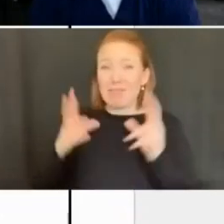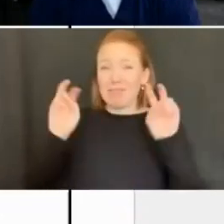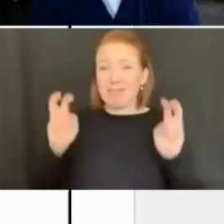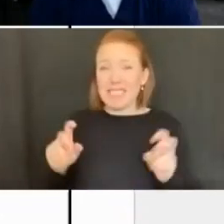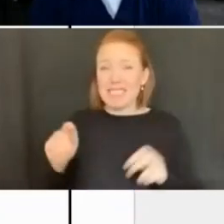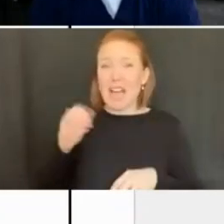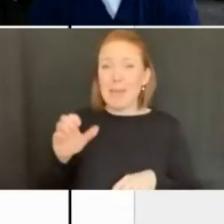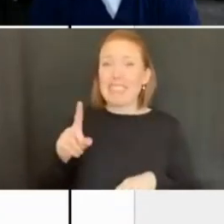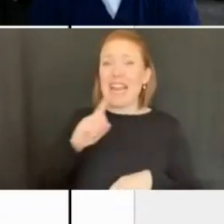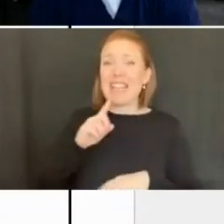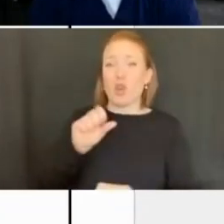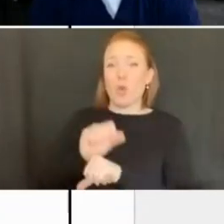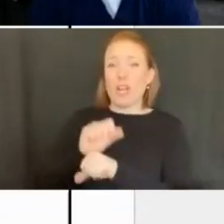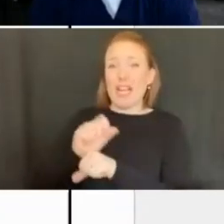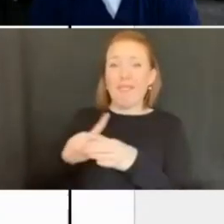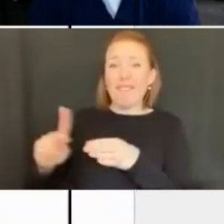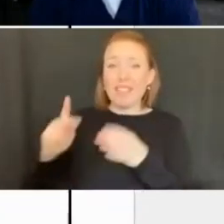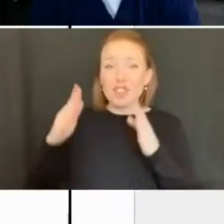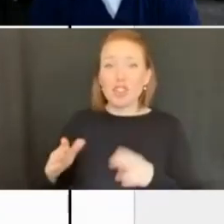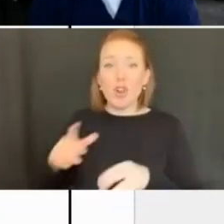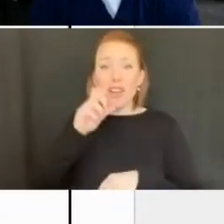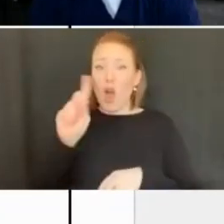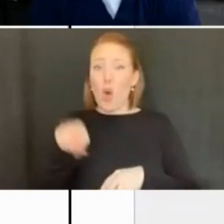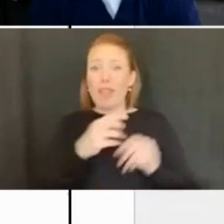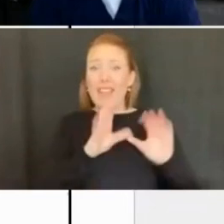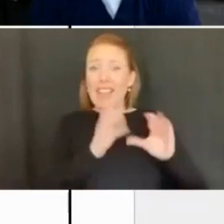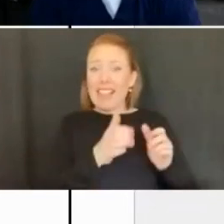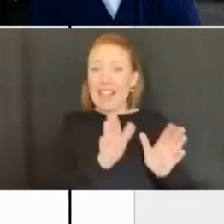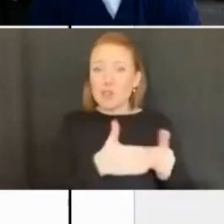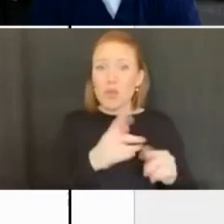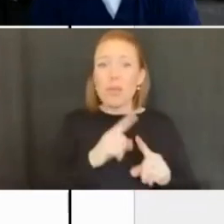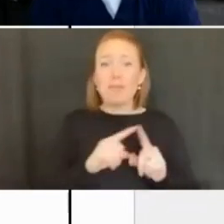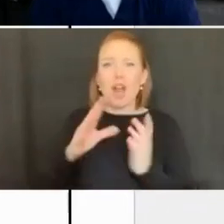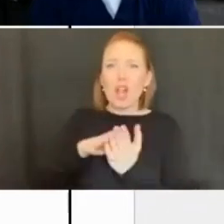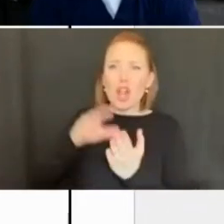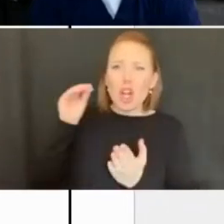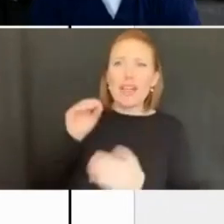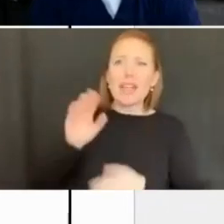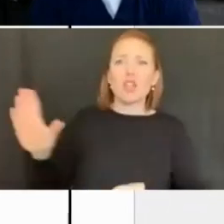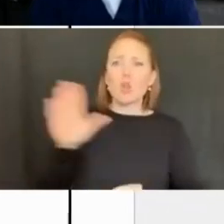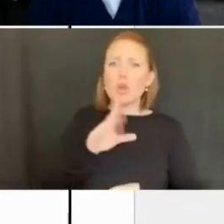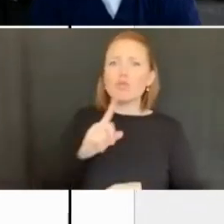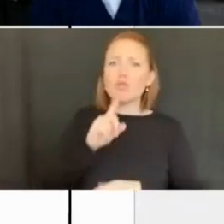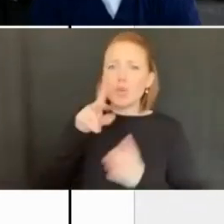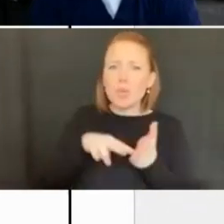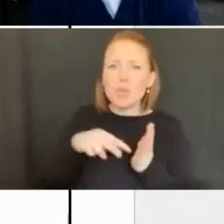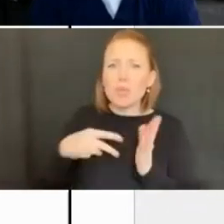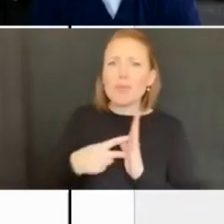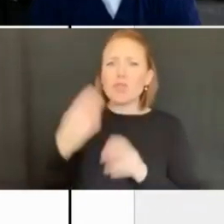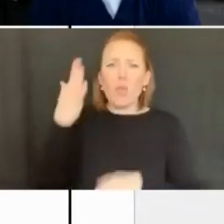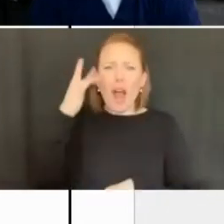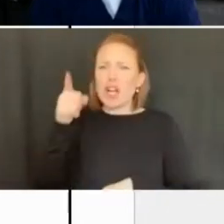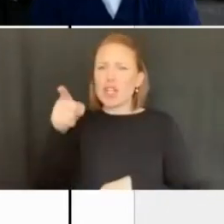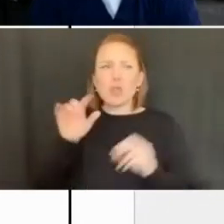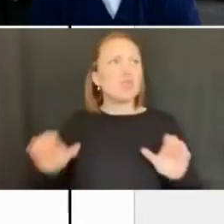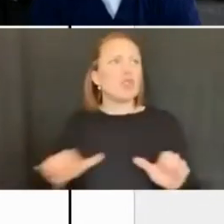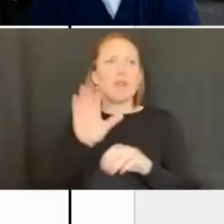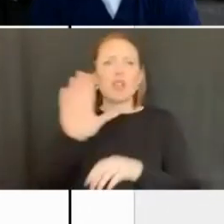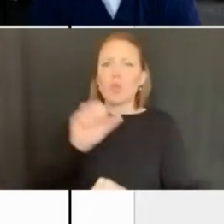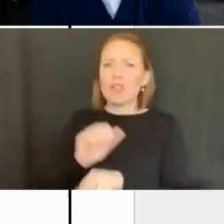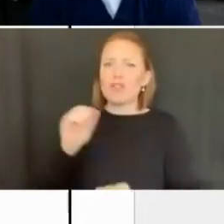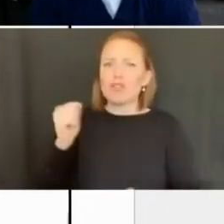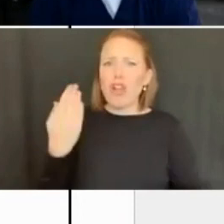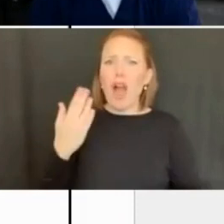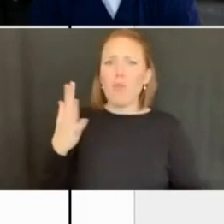just done for the classroom, but we start in the classroom, learning your true purpose. Why do you do what you do? Why do you get excited to do what you